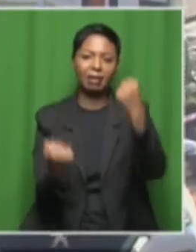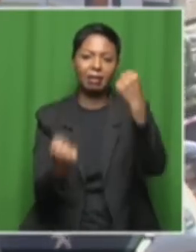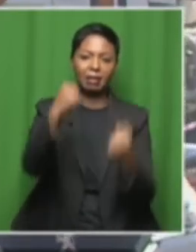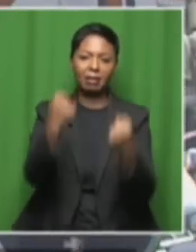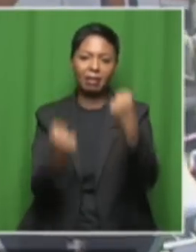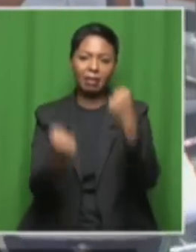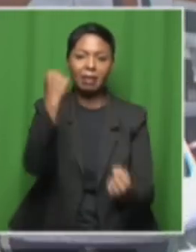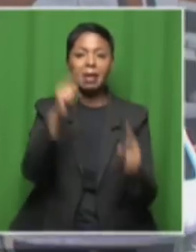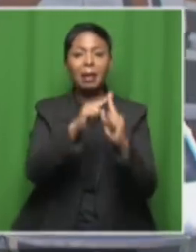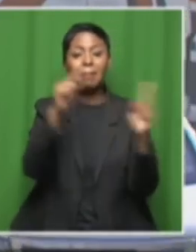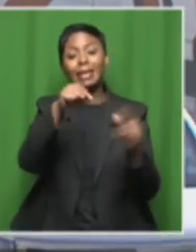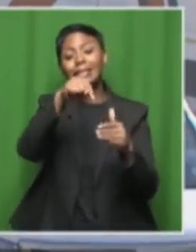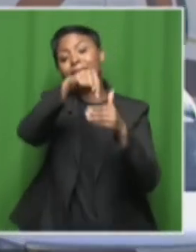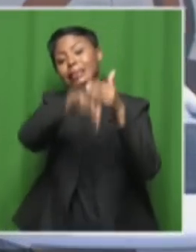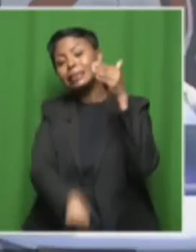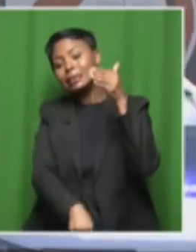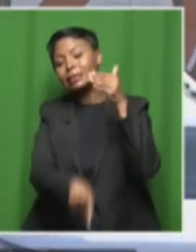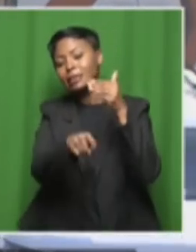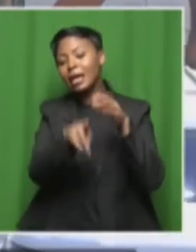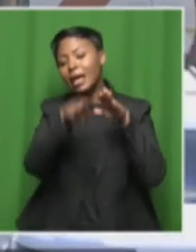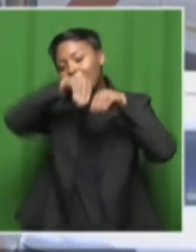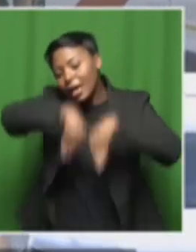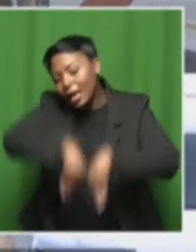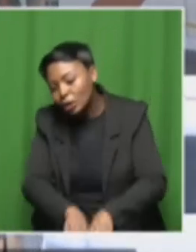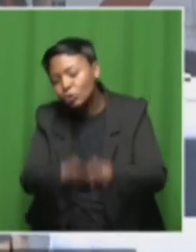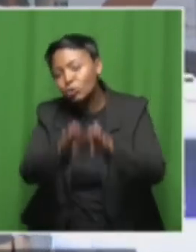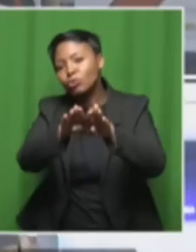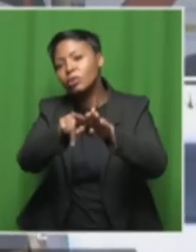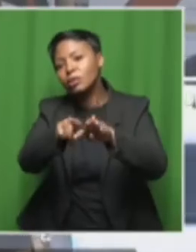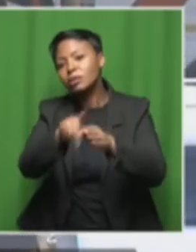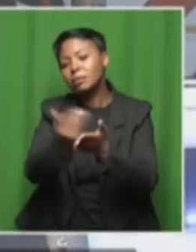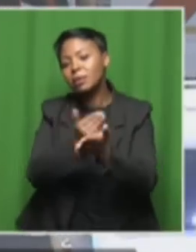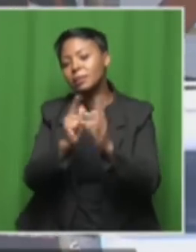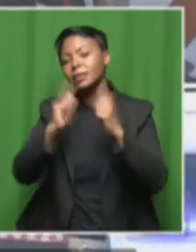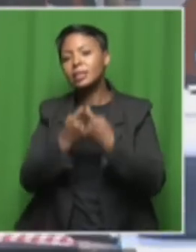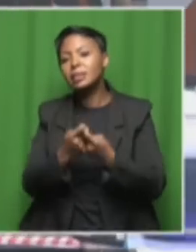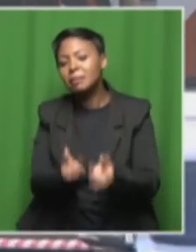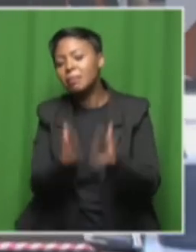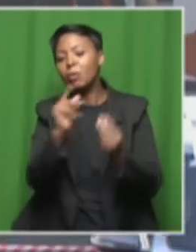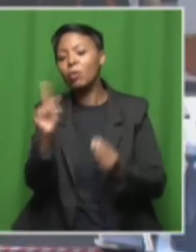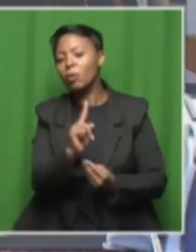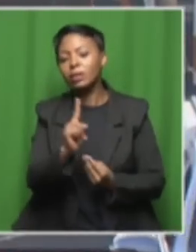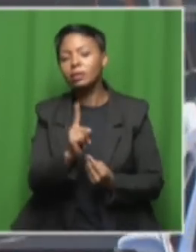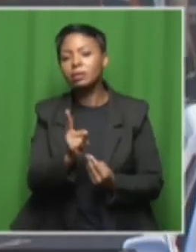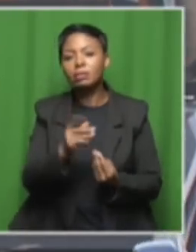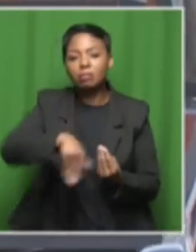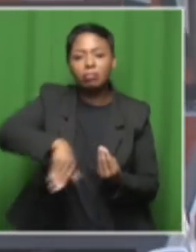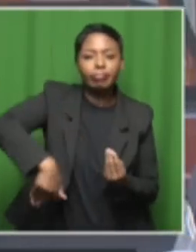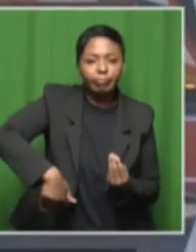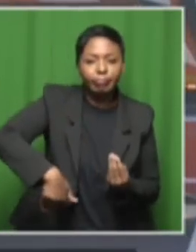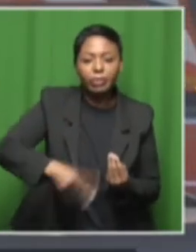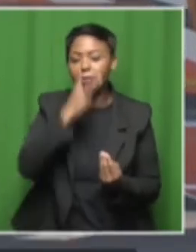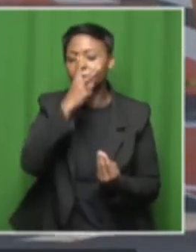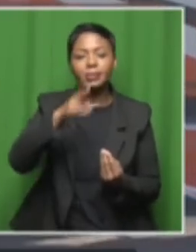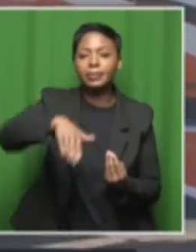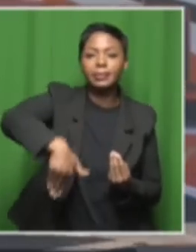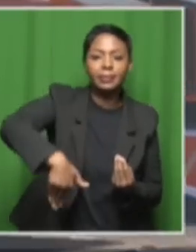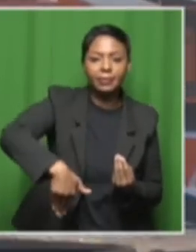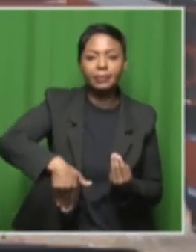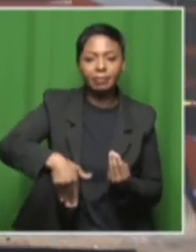what exactly these rescuers will be pulling from here, but it is underway at this stage, and it